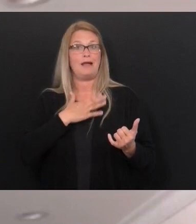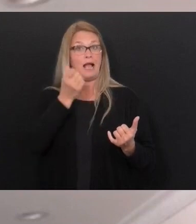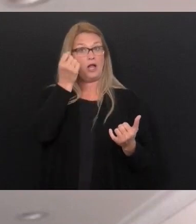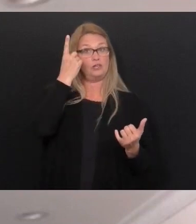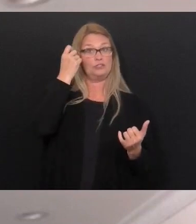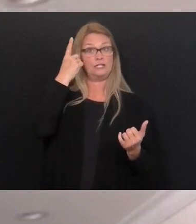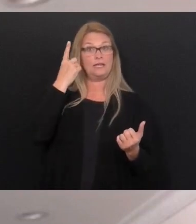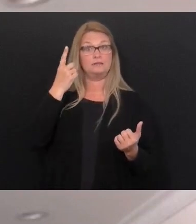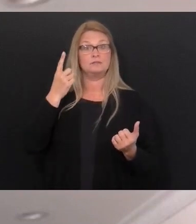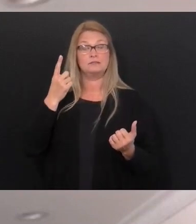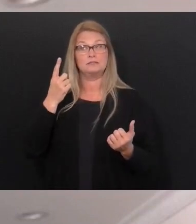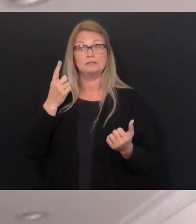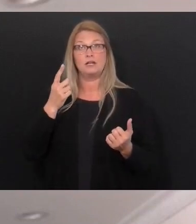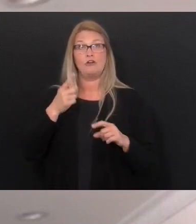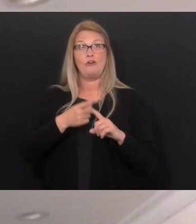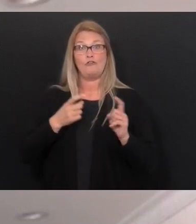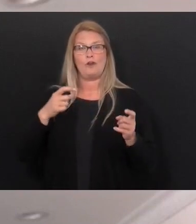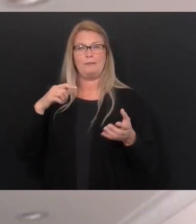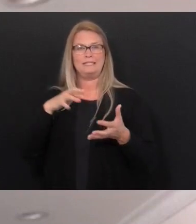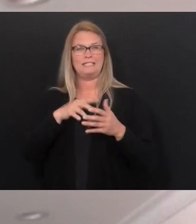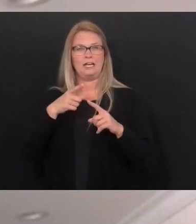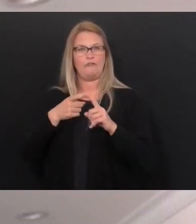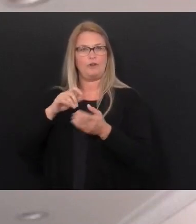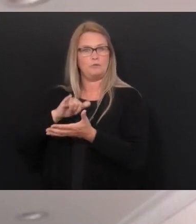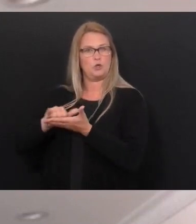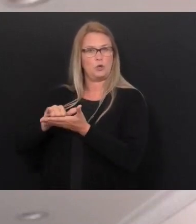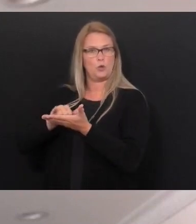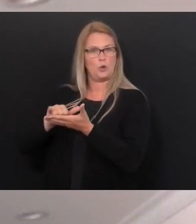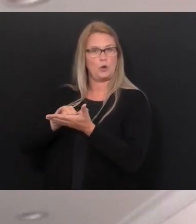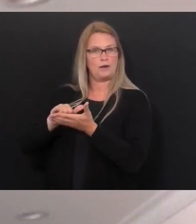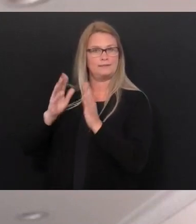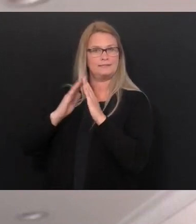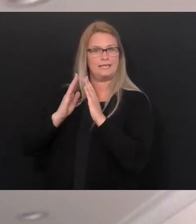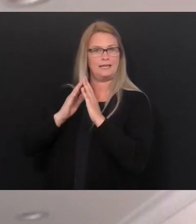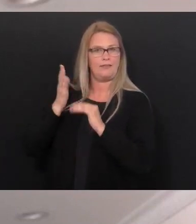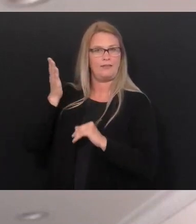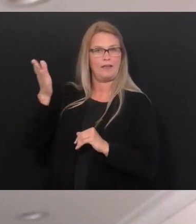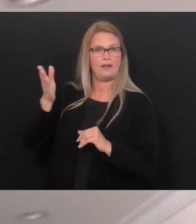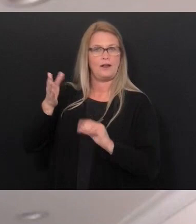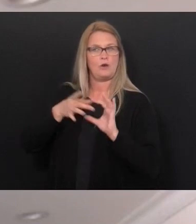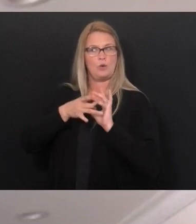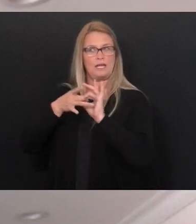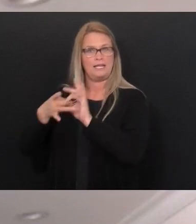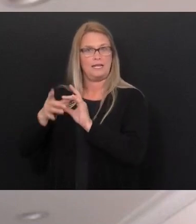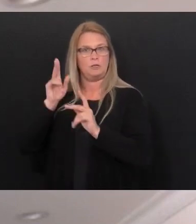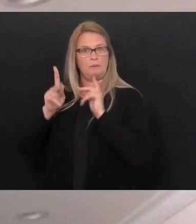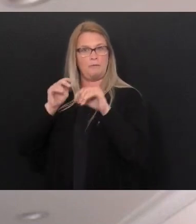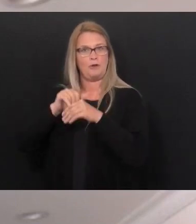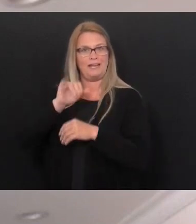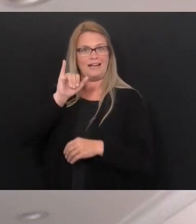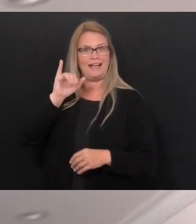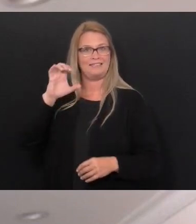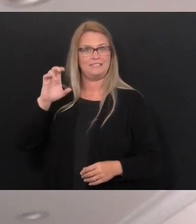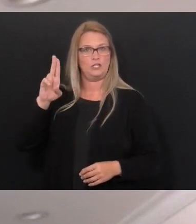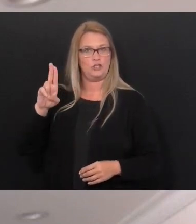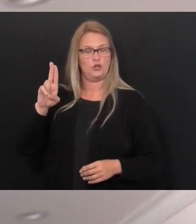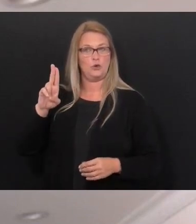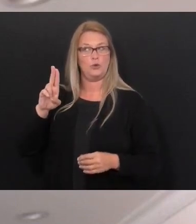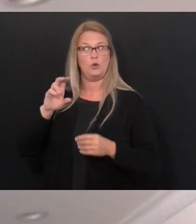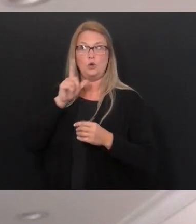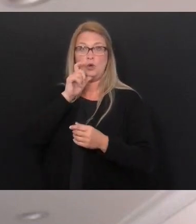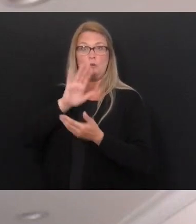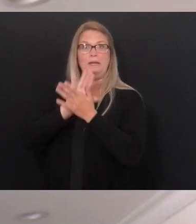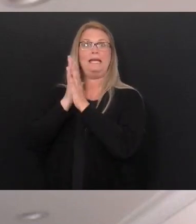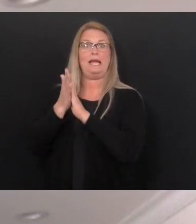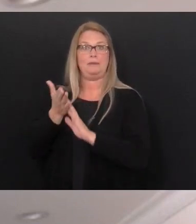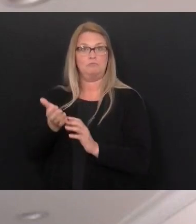and this is, I remember, is from a study in New York City related to the people that had to go to the ICU, people that got even sicker. The